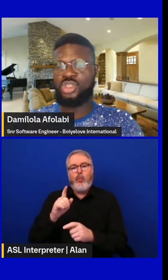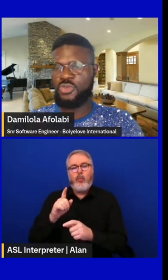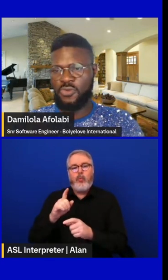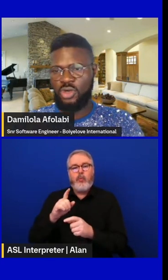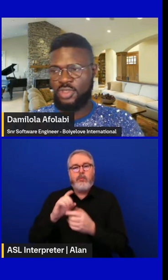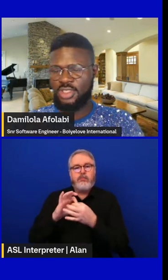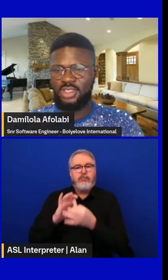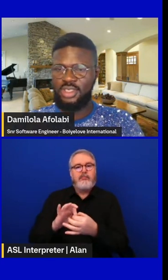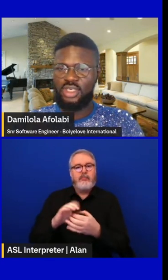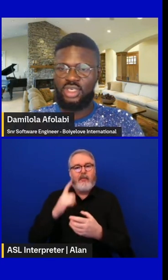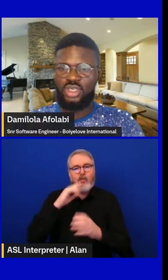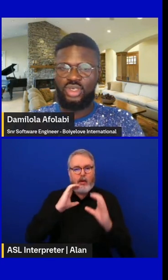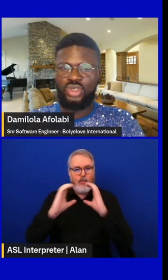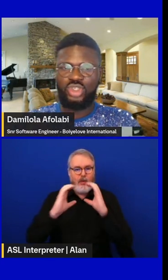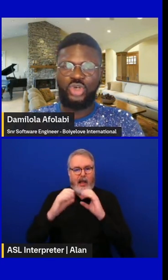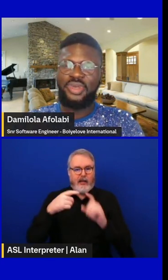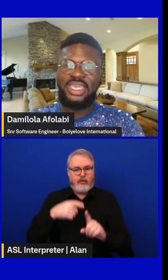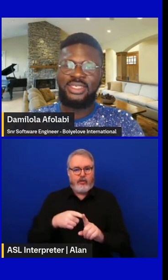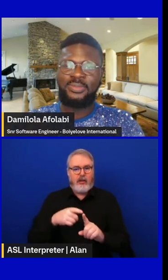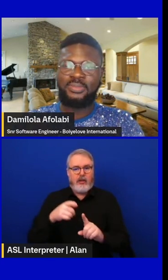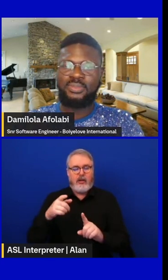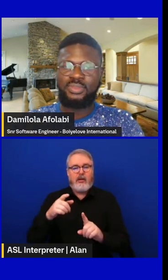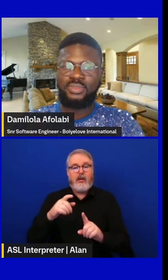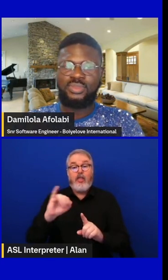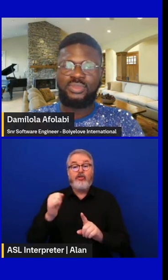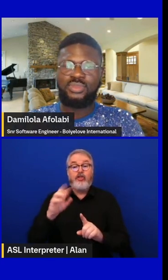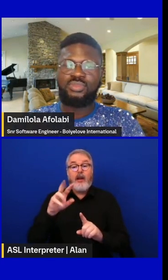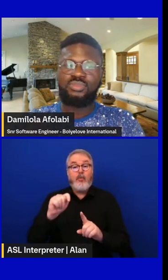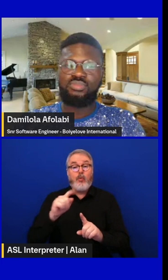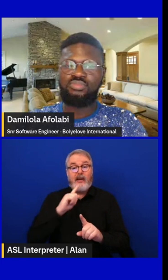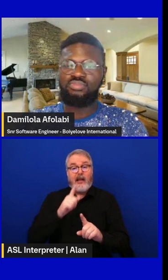the pod to Vault, showing